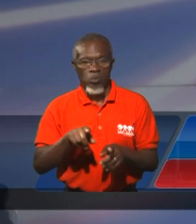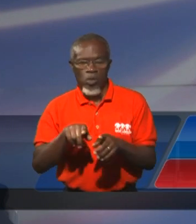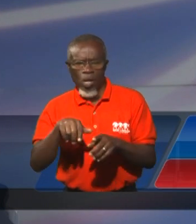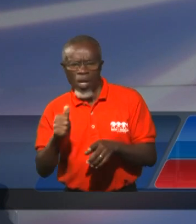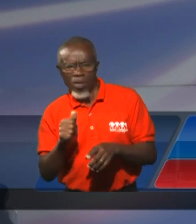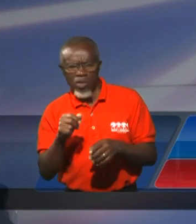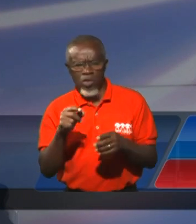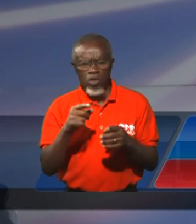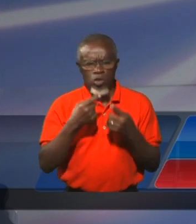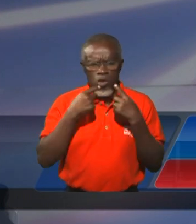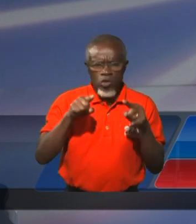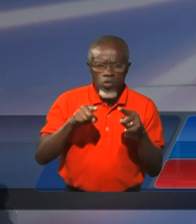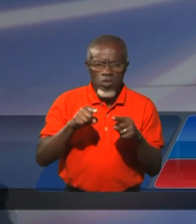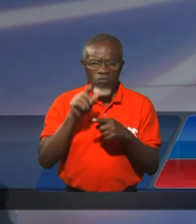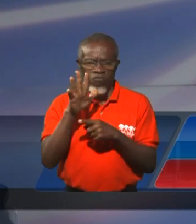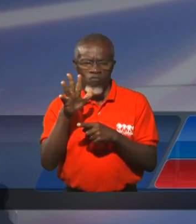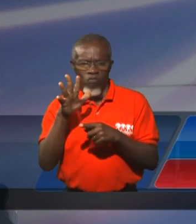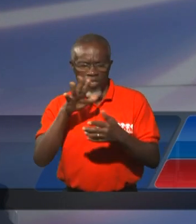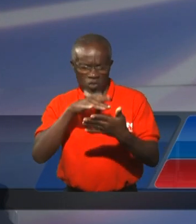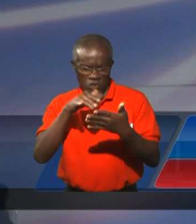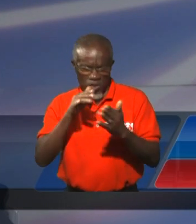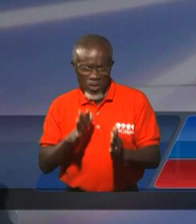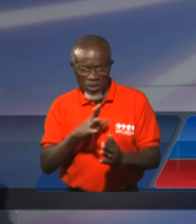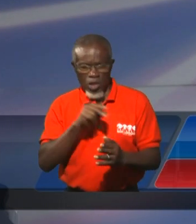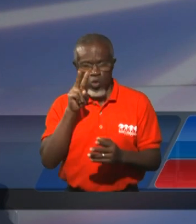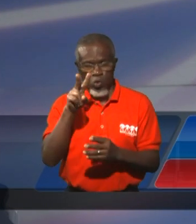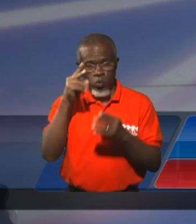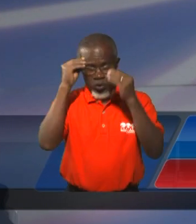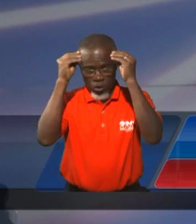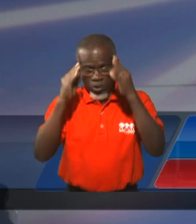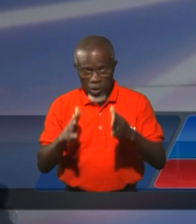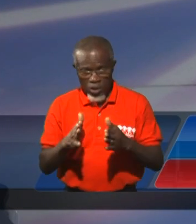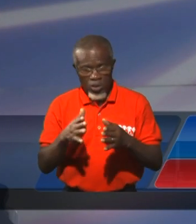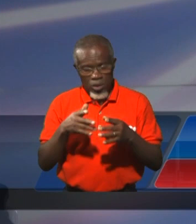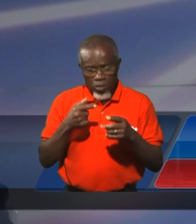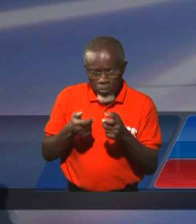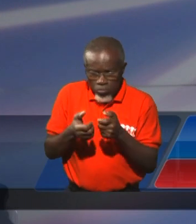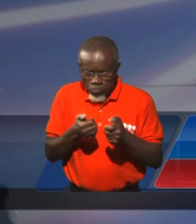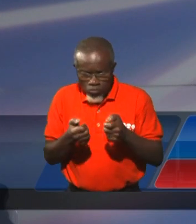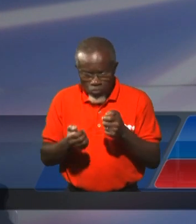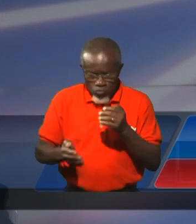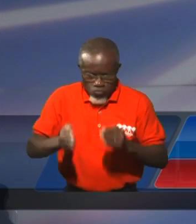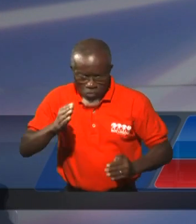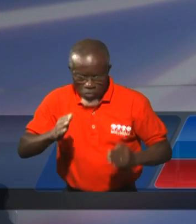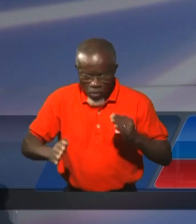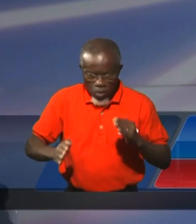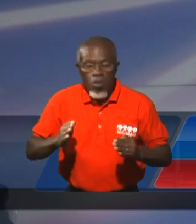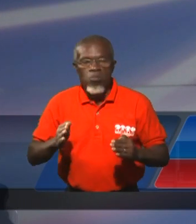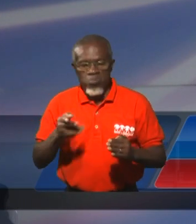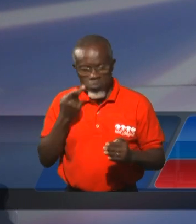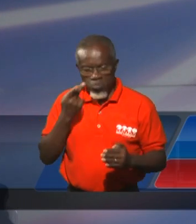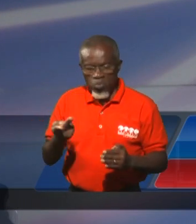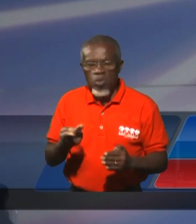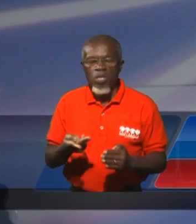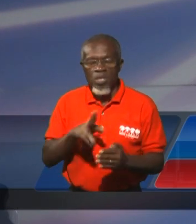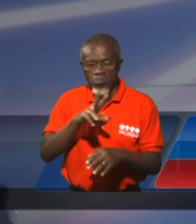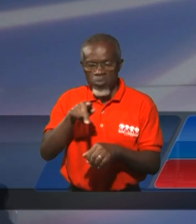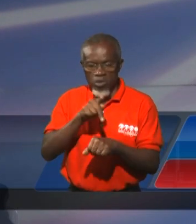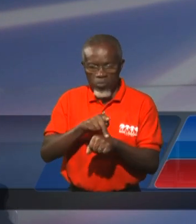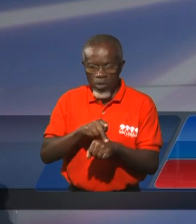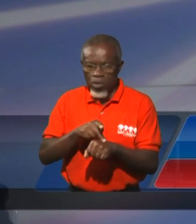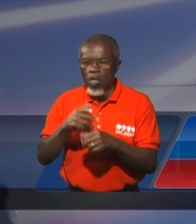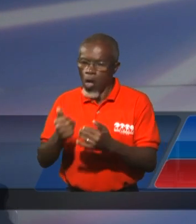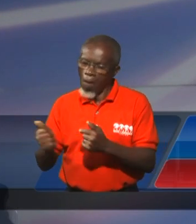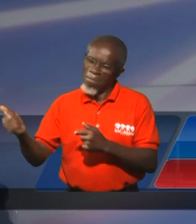Five students and two teachers of the Presentation College Chaguanas Robotics team, including Principal Dr. Rene Wihby, returned